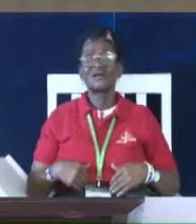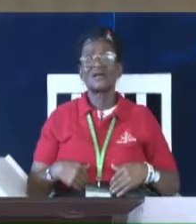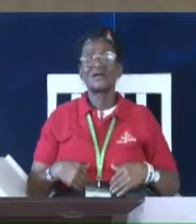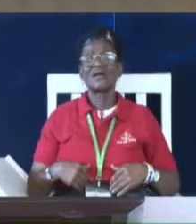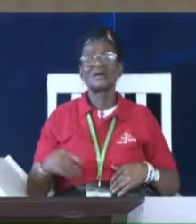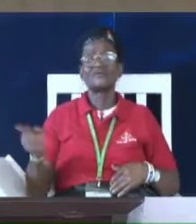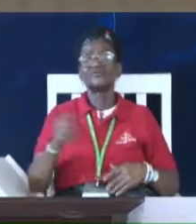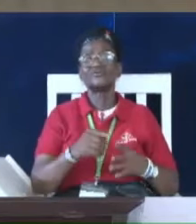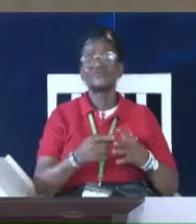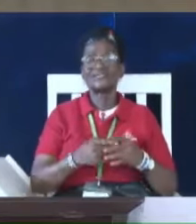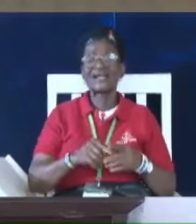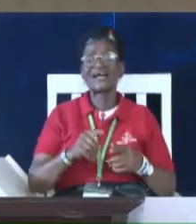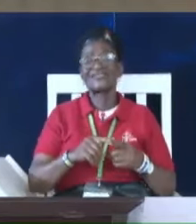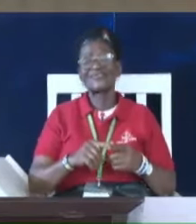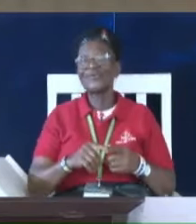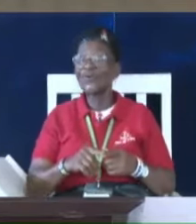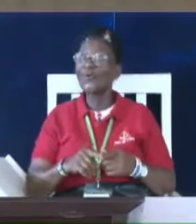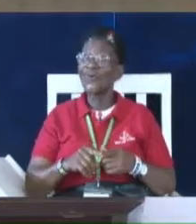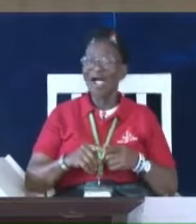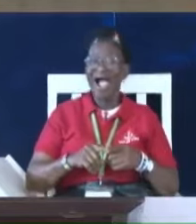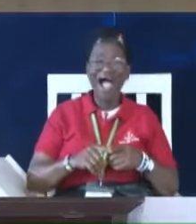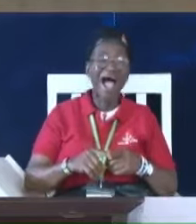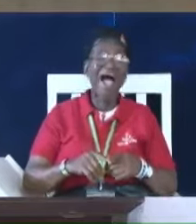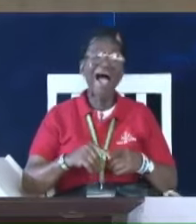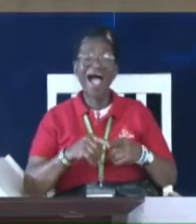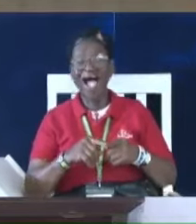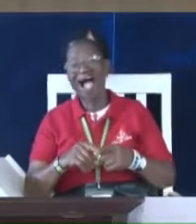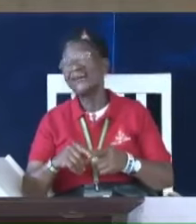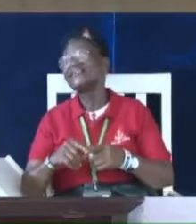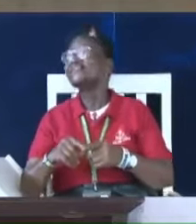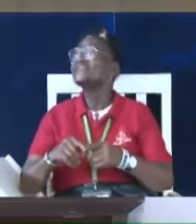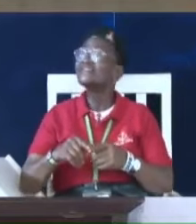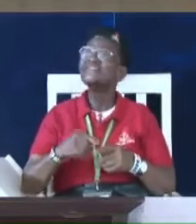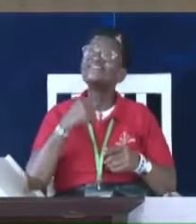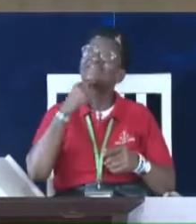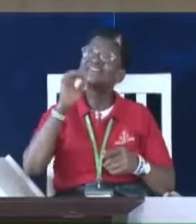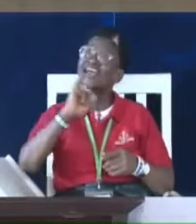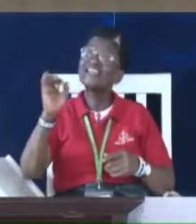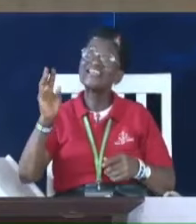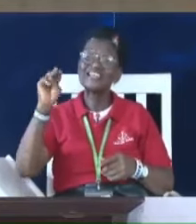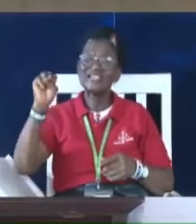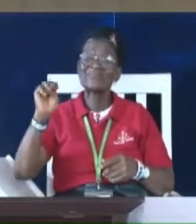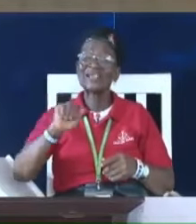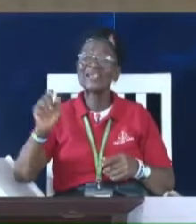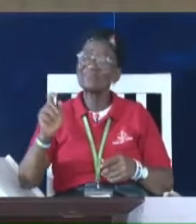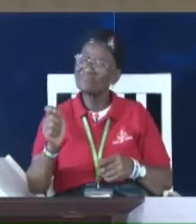you begin to eulogize him by telling him a little bit of his history.